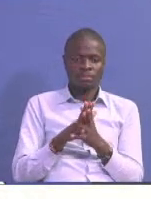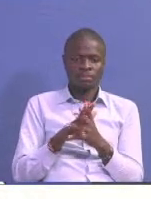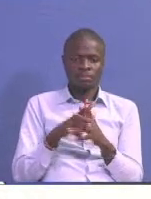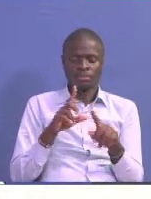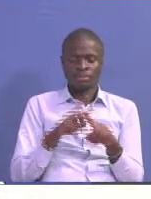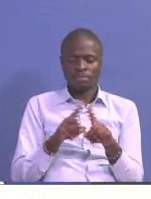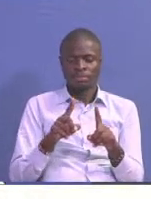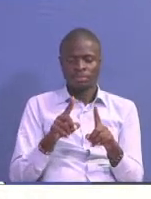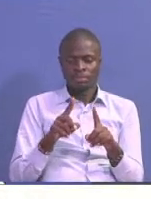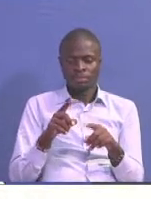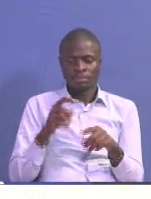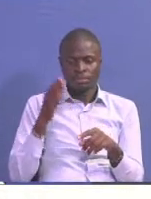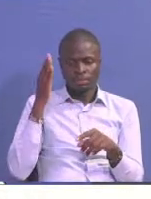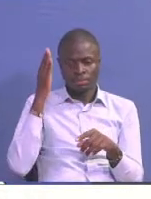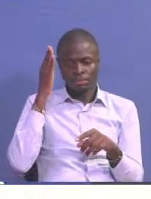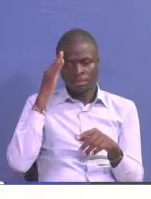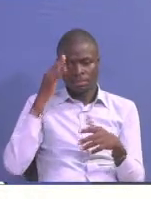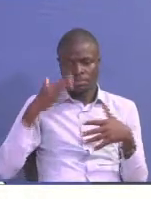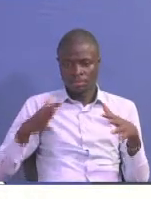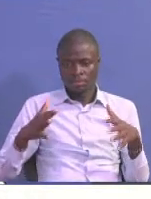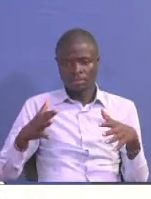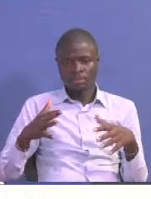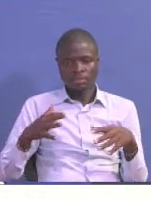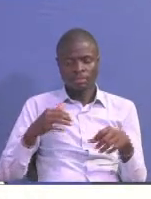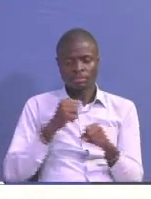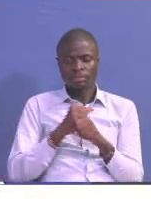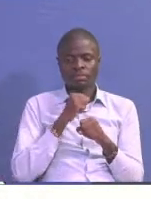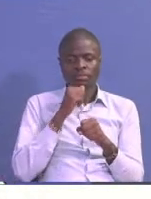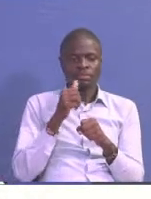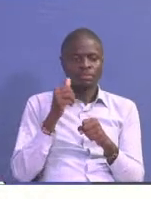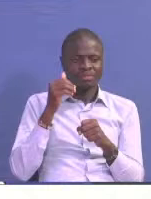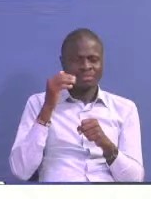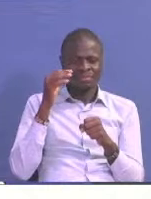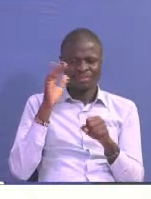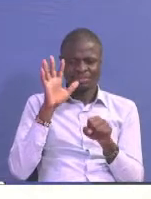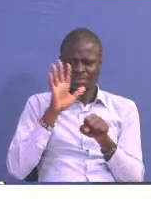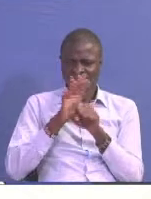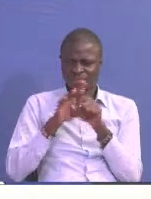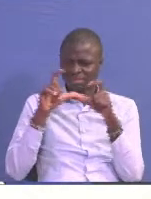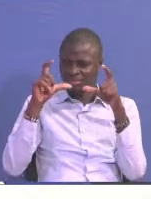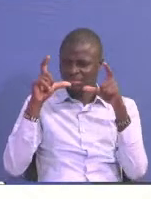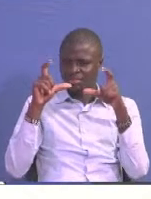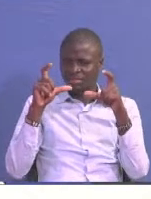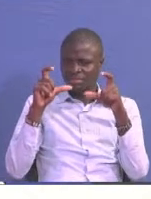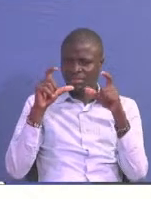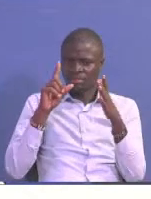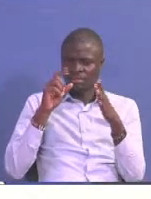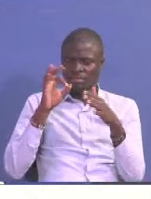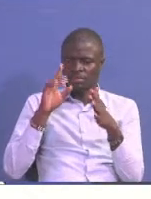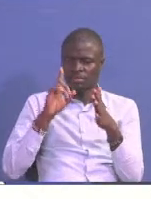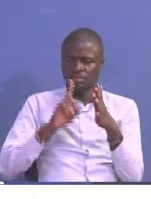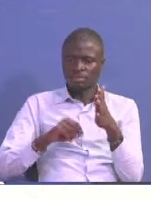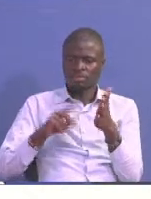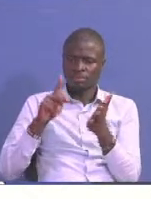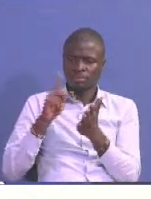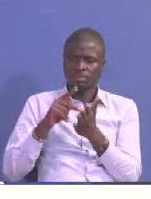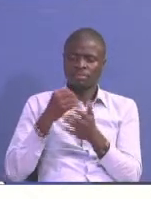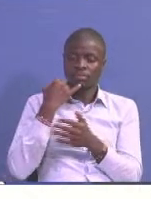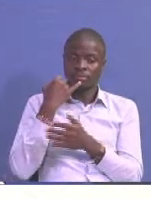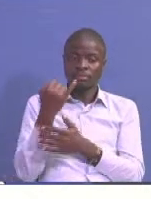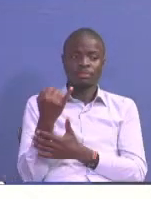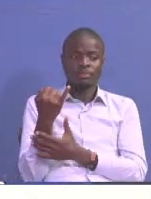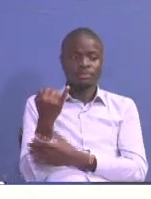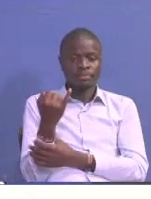But, our people still don't have a complete picture of what an industrial park is.